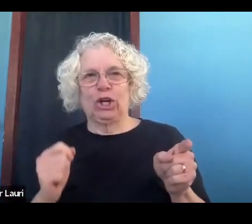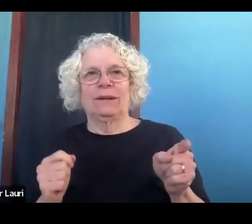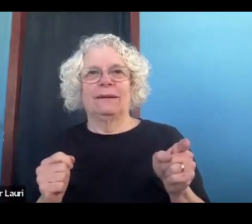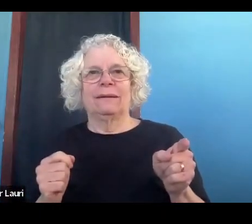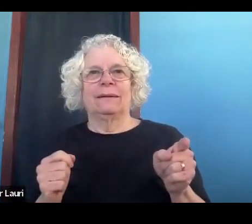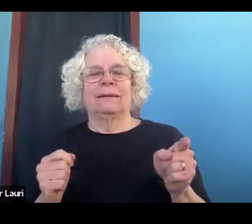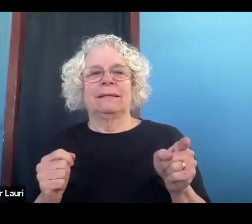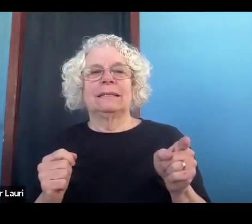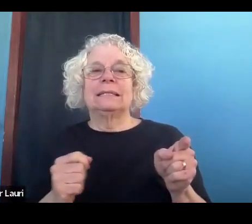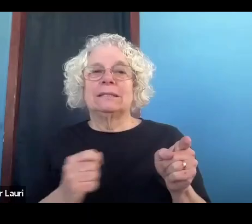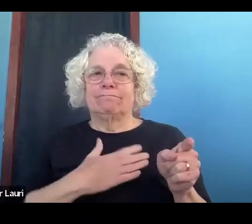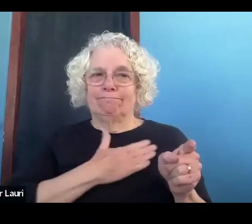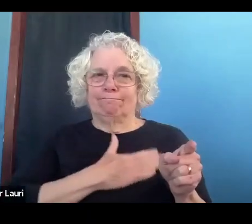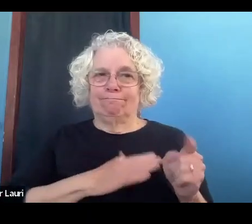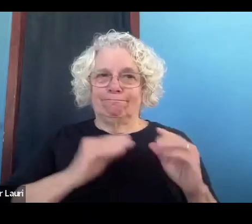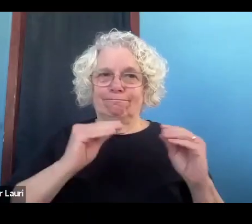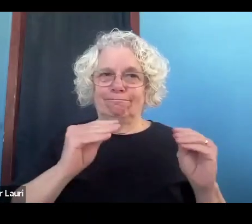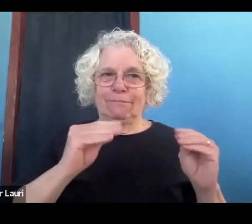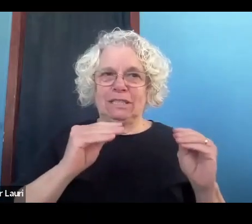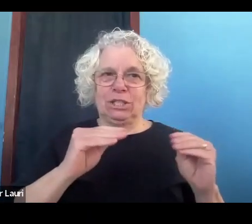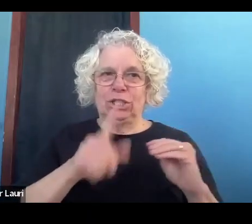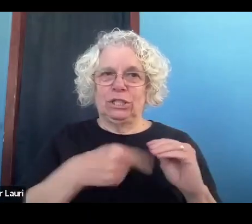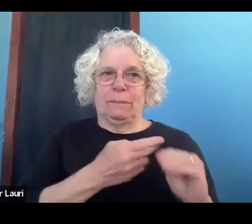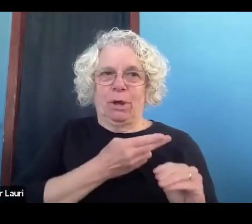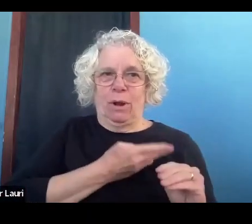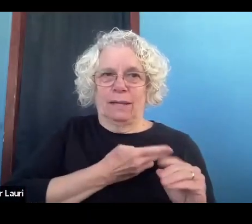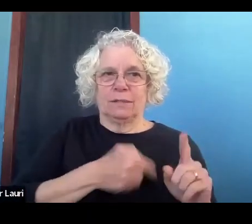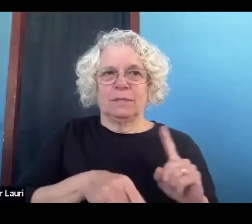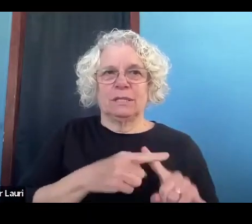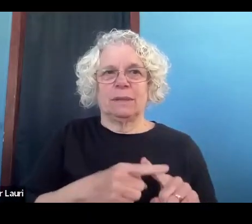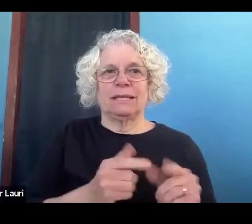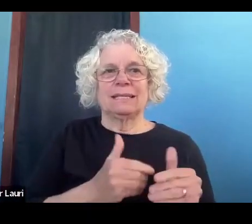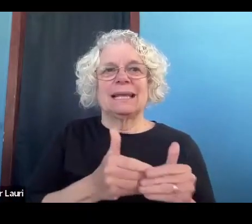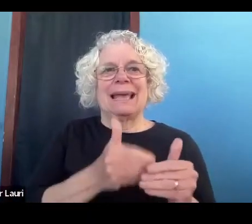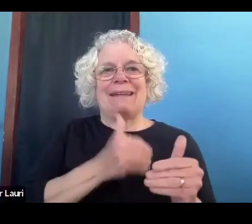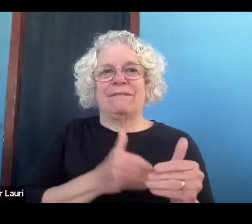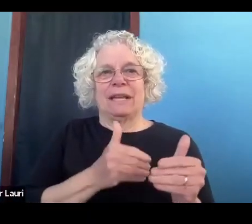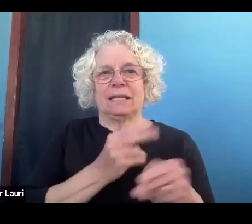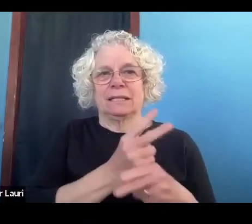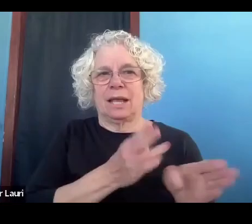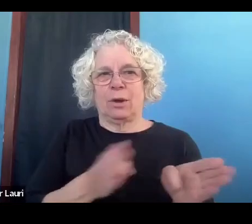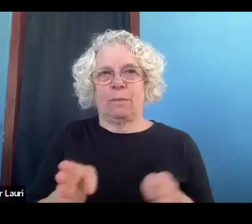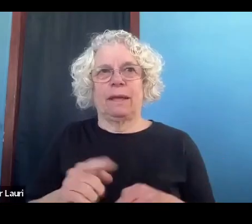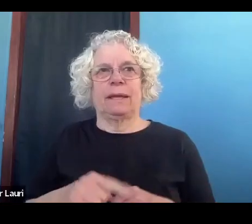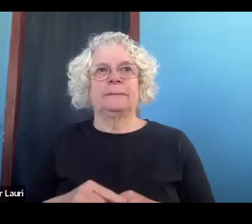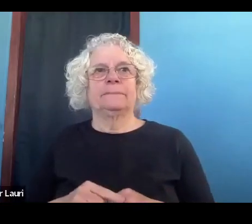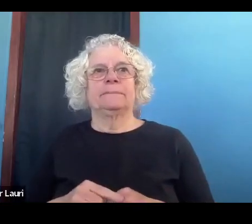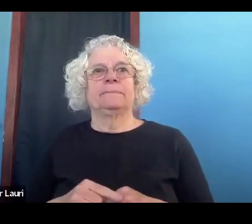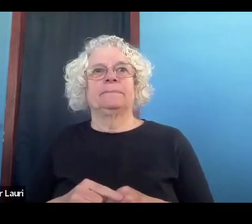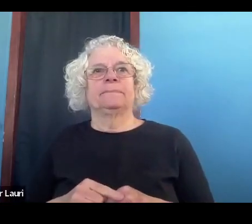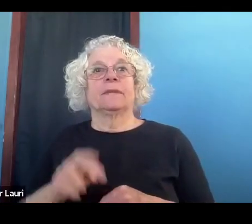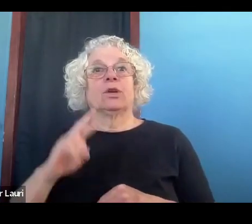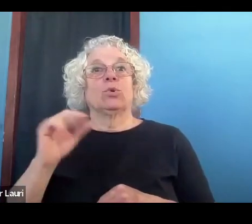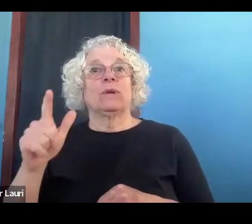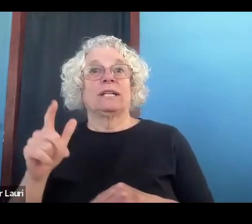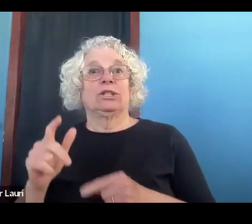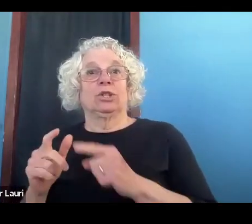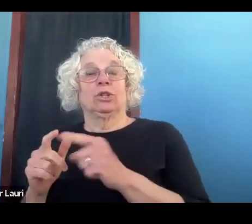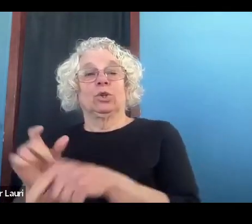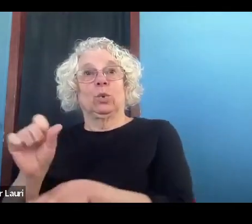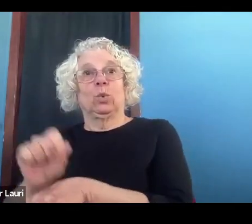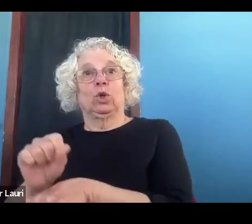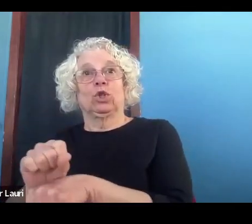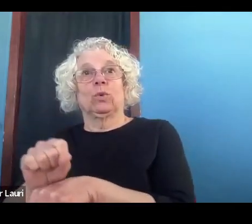and educating on hospice and advanced care planning. Rachel is the AVP of Business Development with Moments